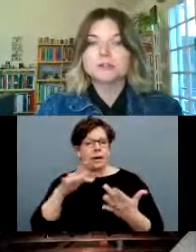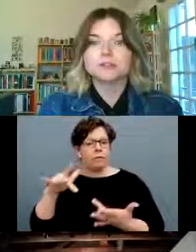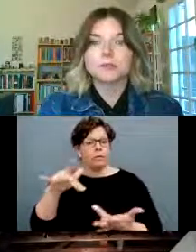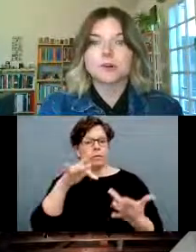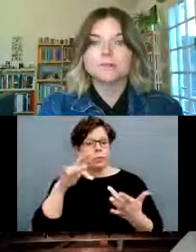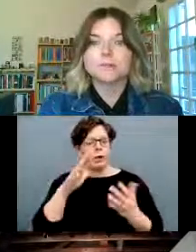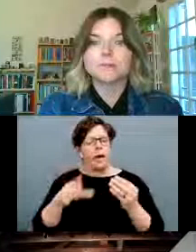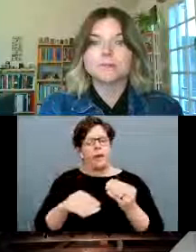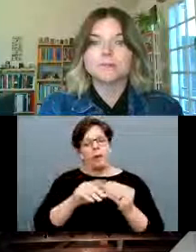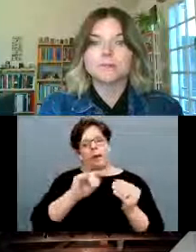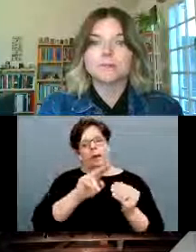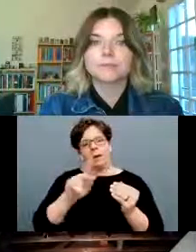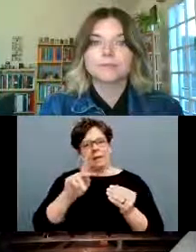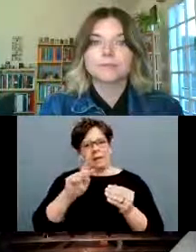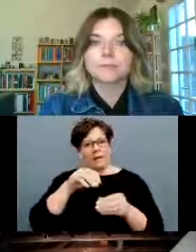chat where you can learn more.